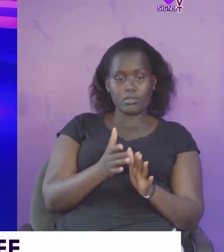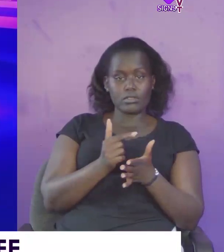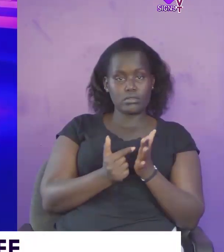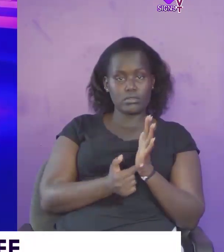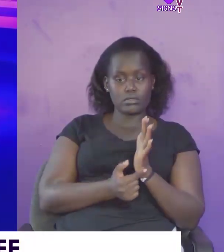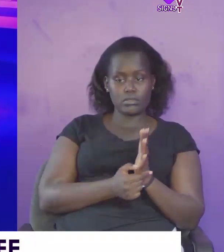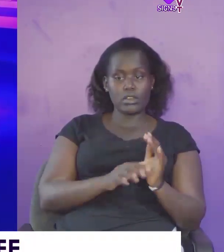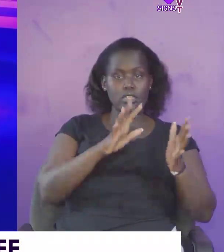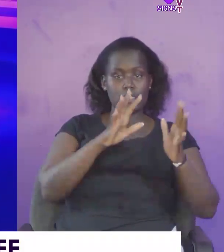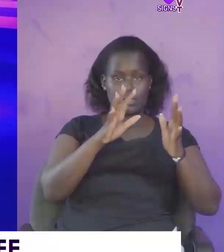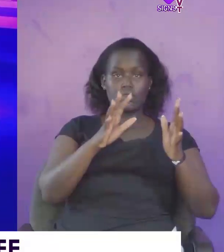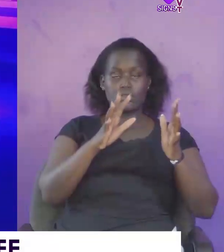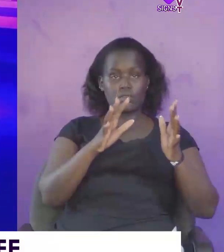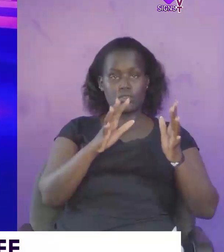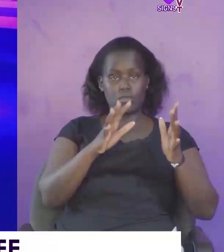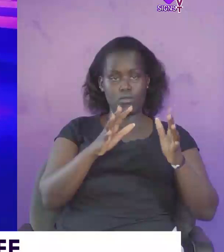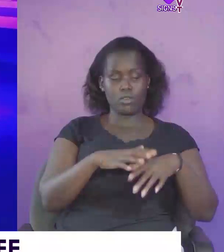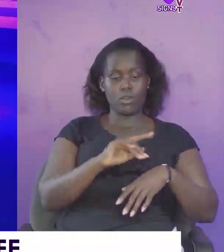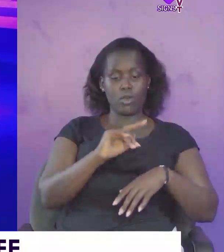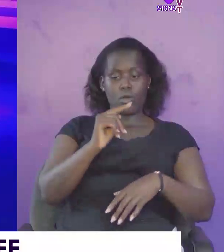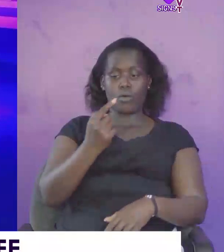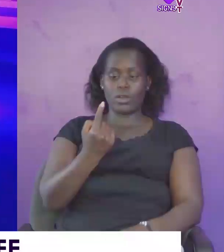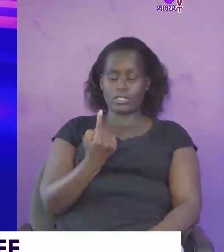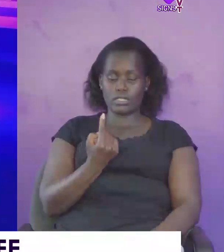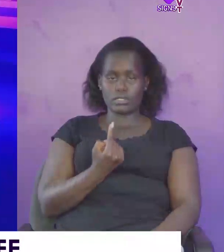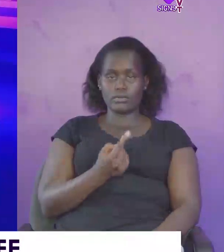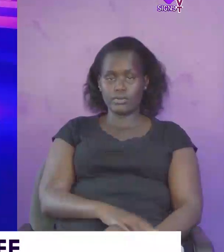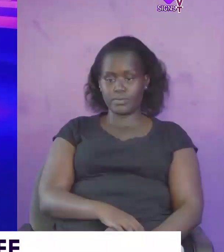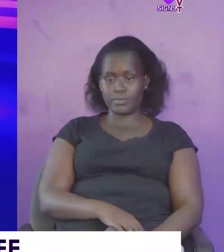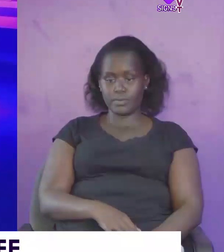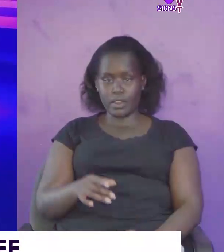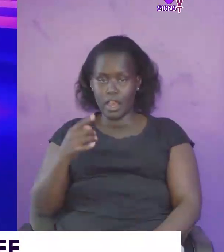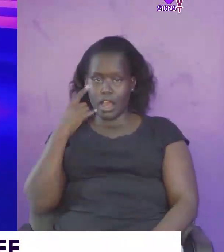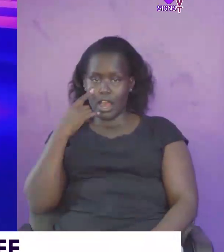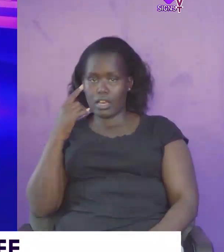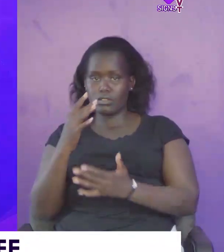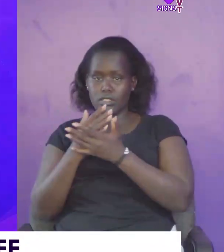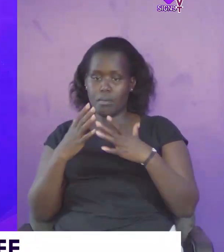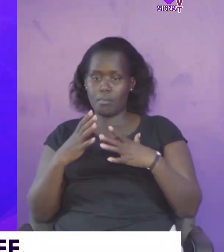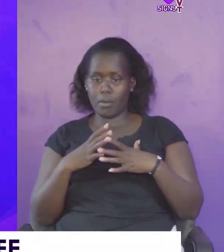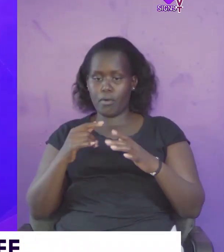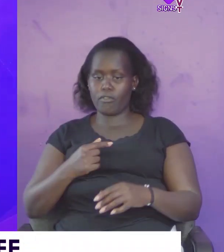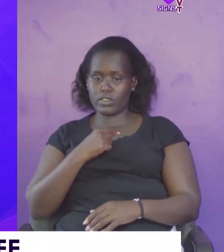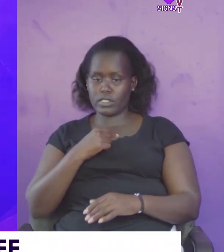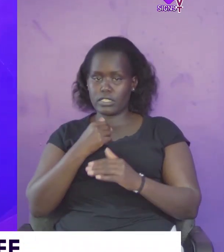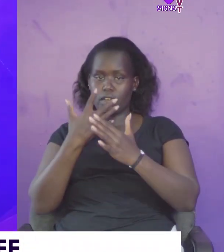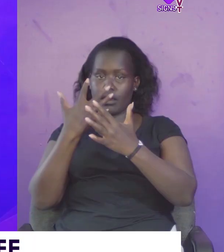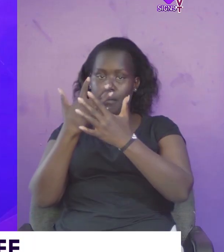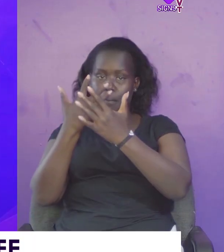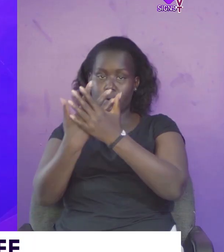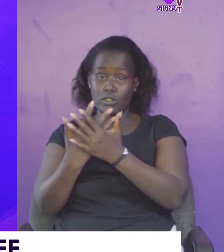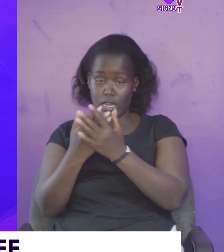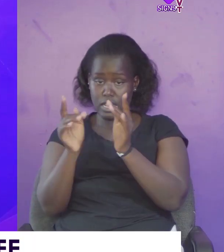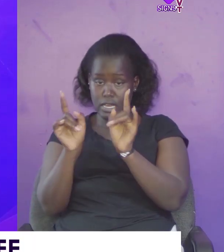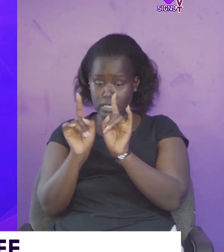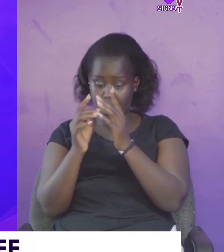becomes a celebratory thing once you know, it looks like. I saw some people last year visiting prisons. I actually visited a prison, by